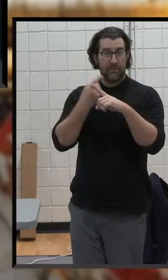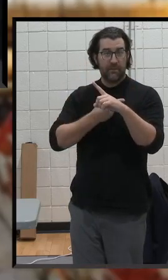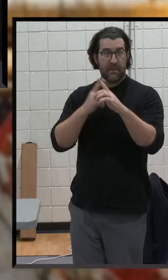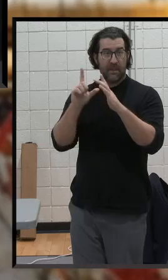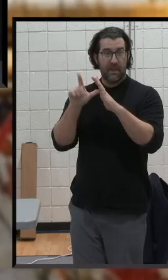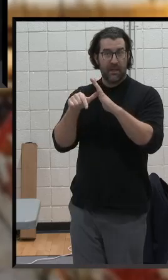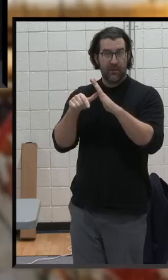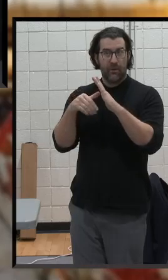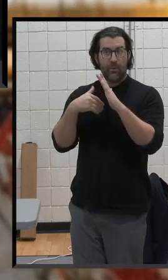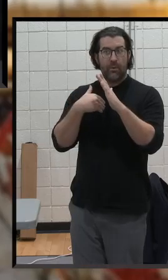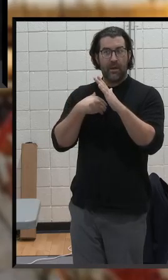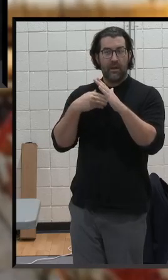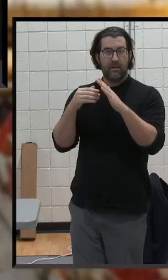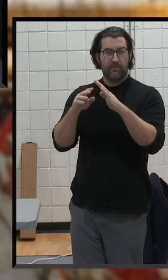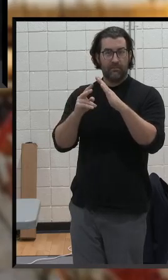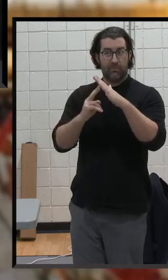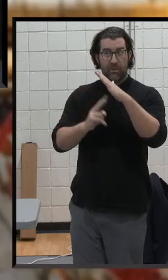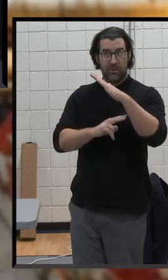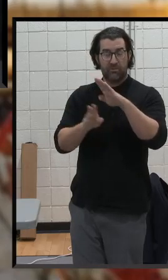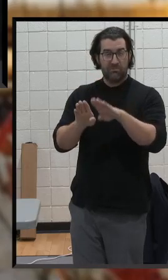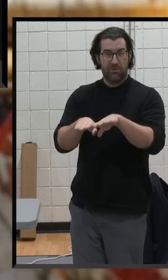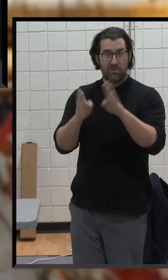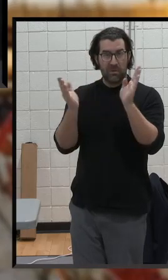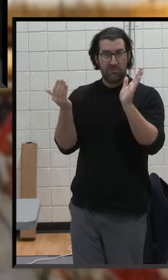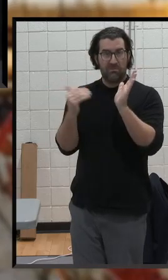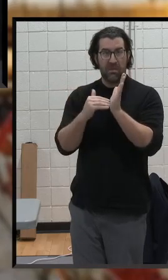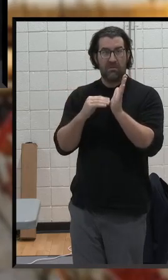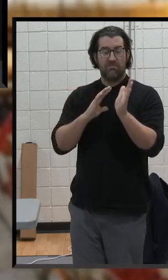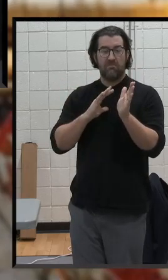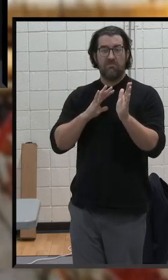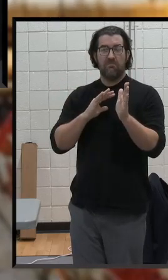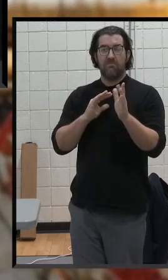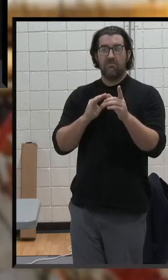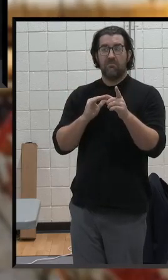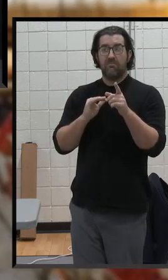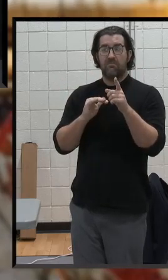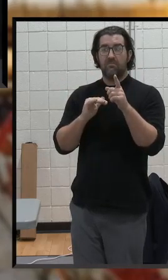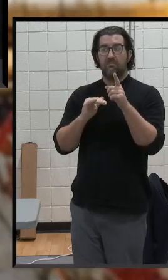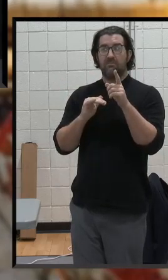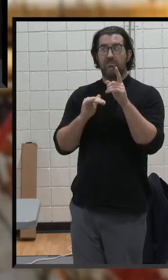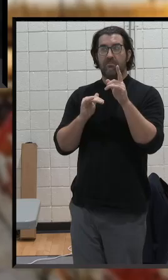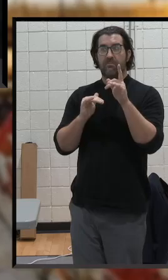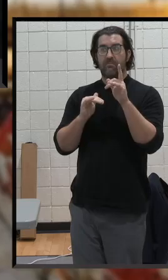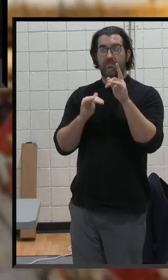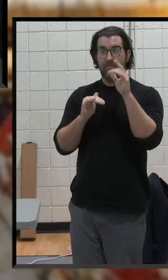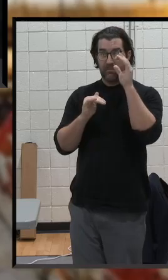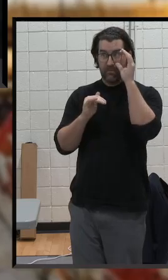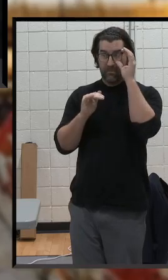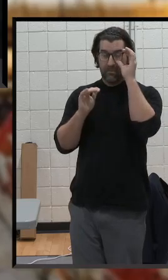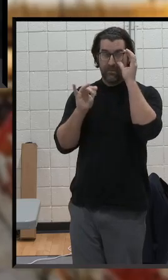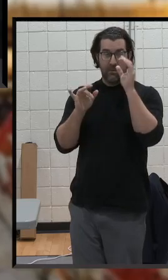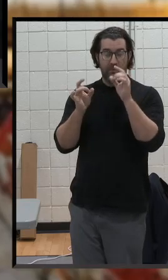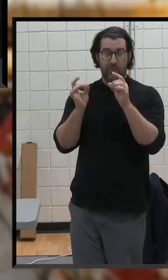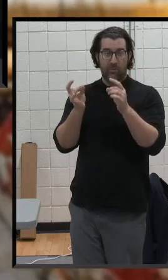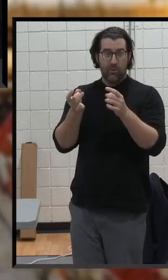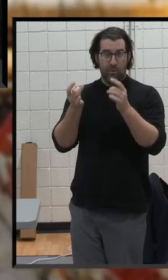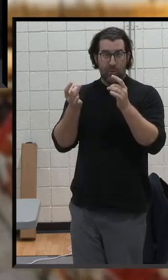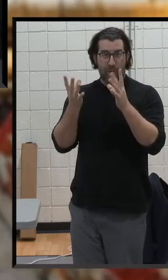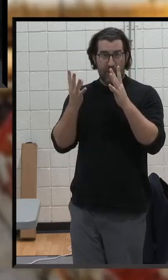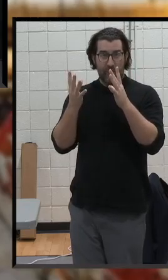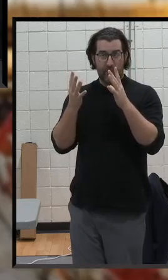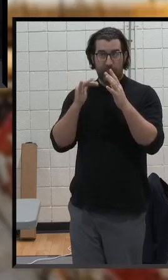had a bridge reopened to traffic. And that was a terrible incident